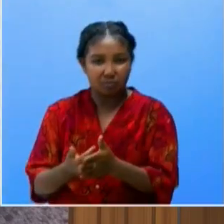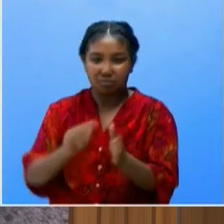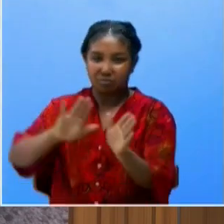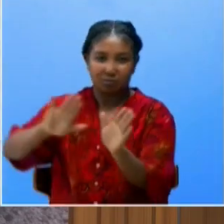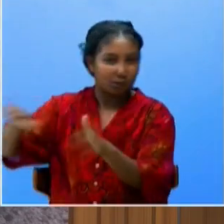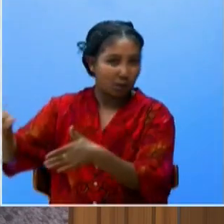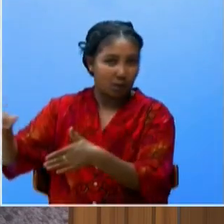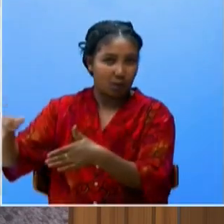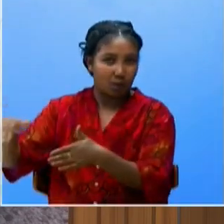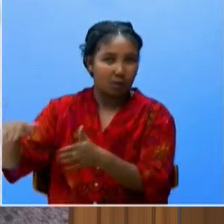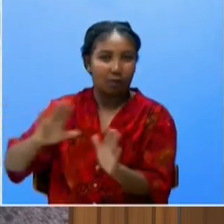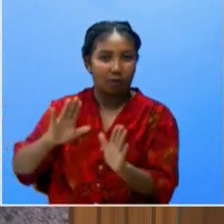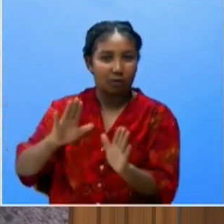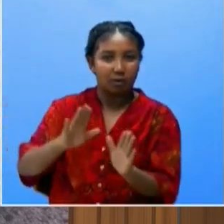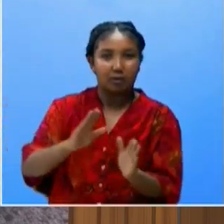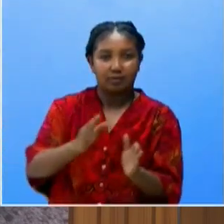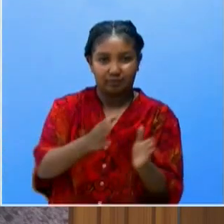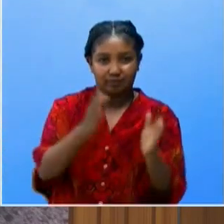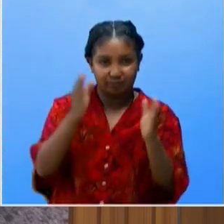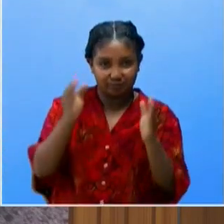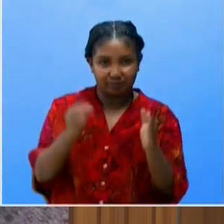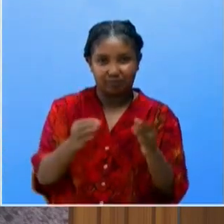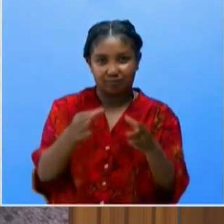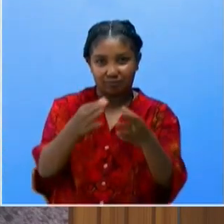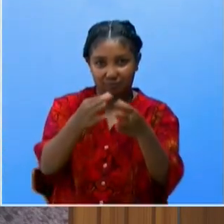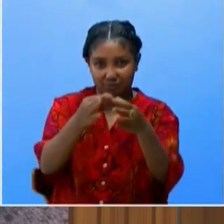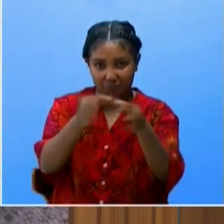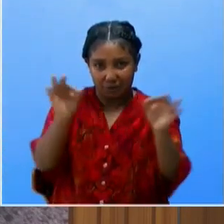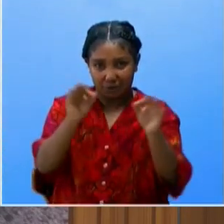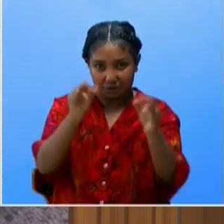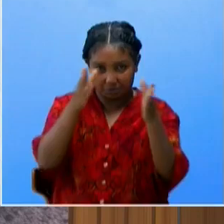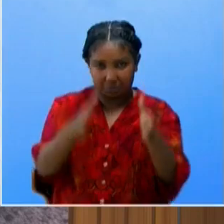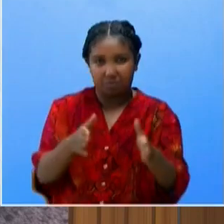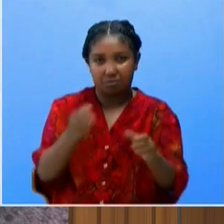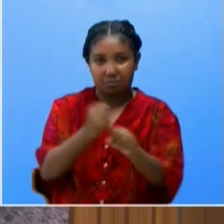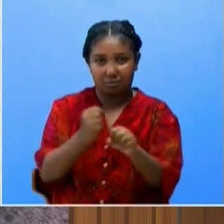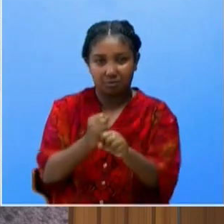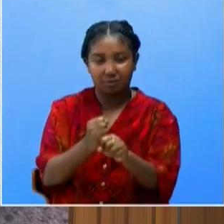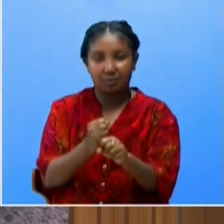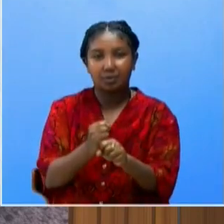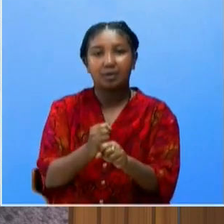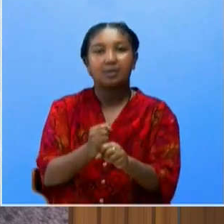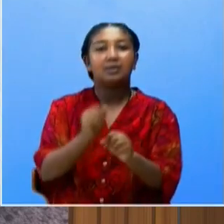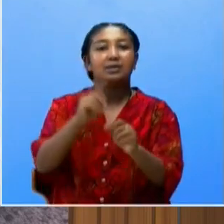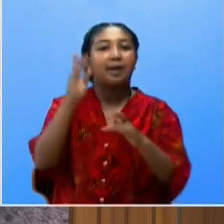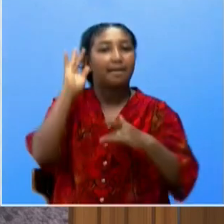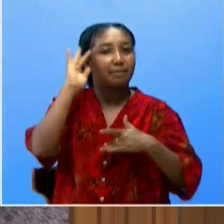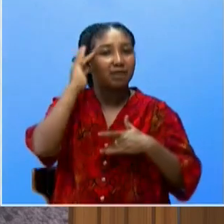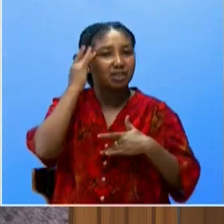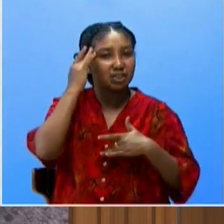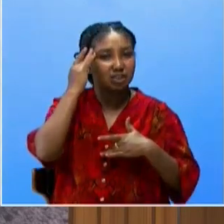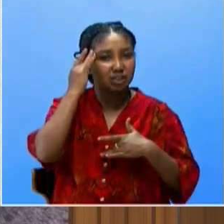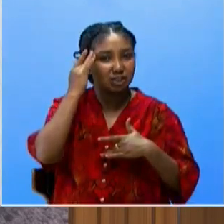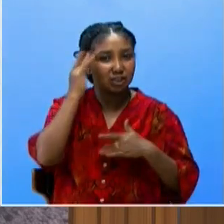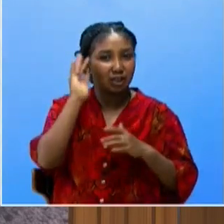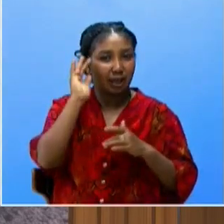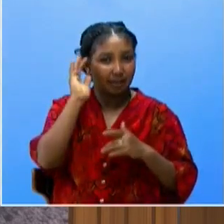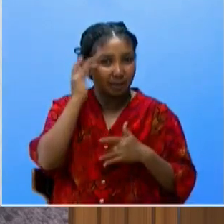here. Then we have to do the given concept. The patient is, am I